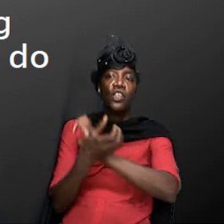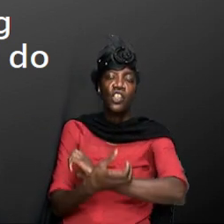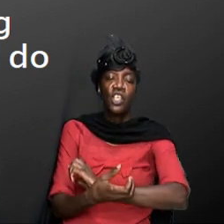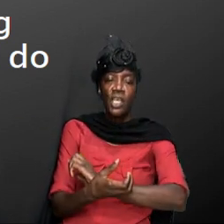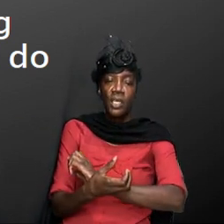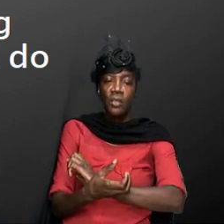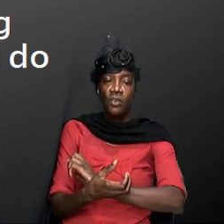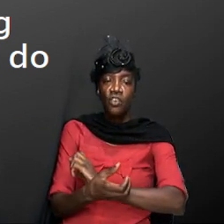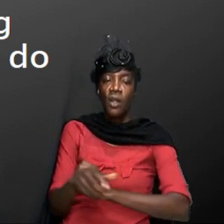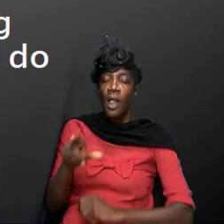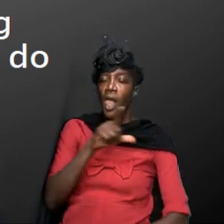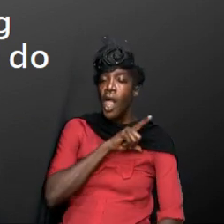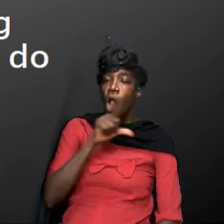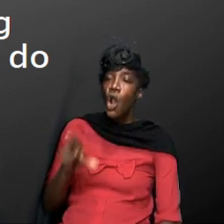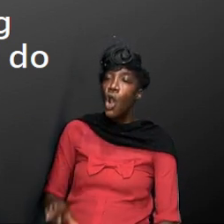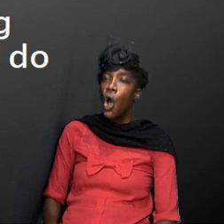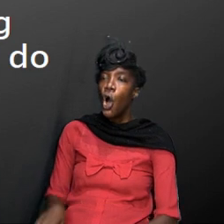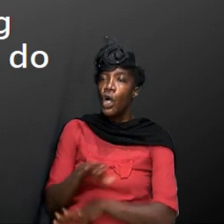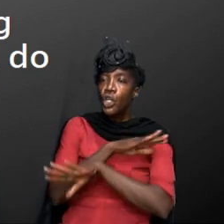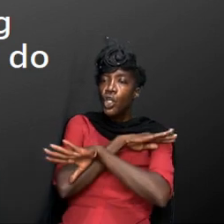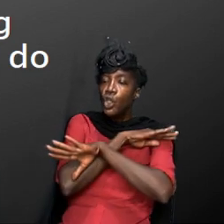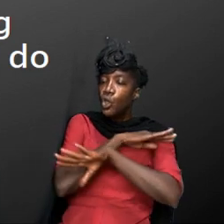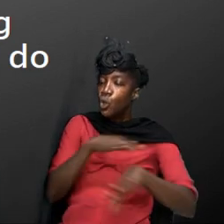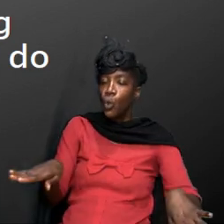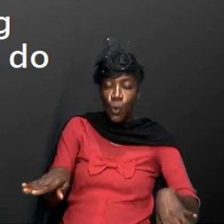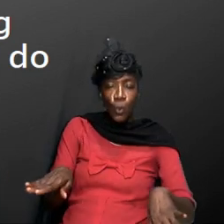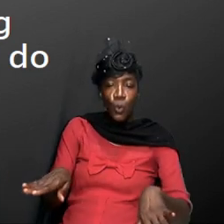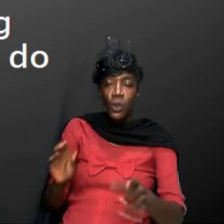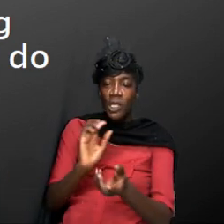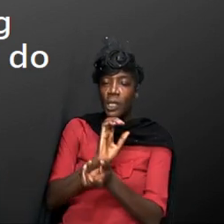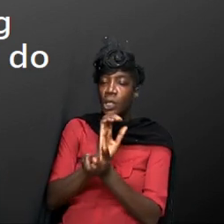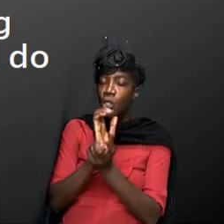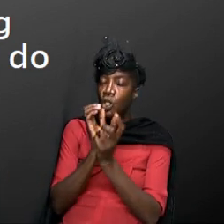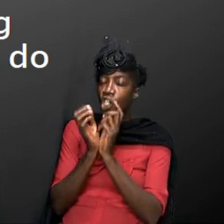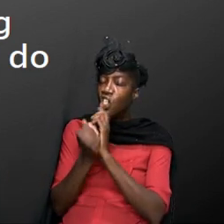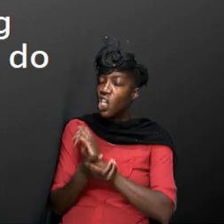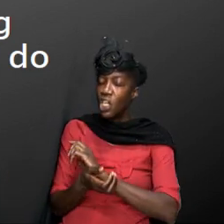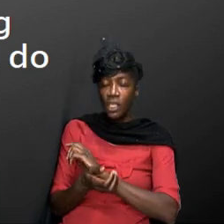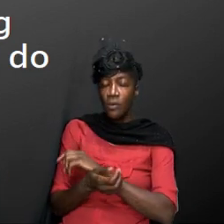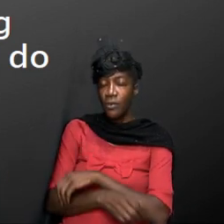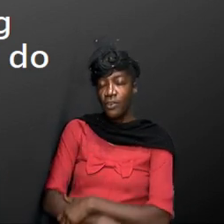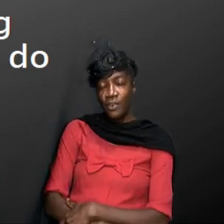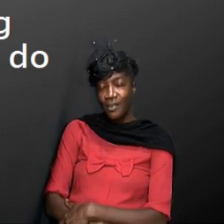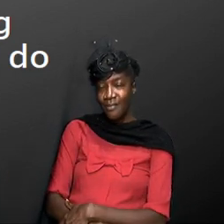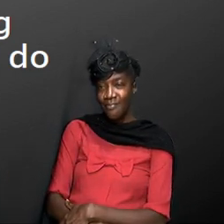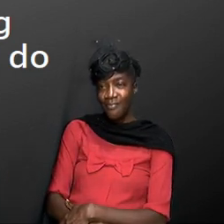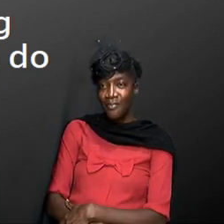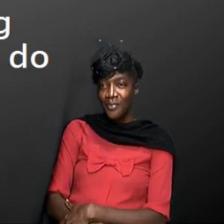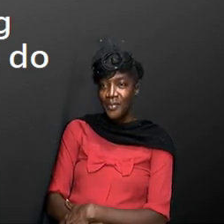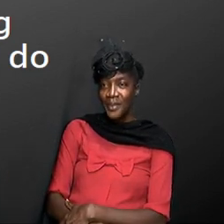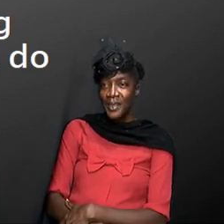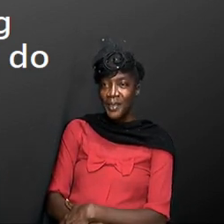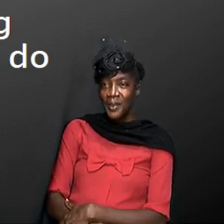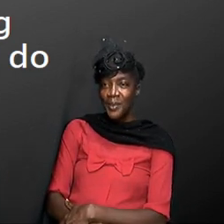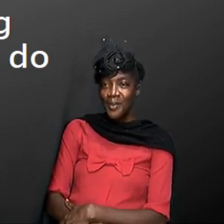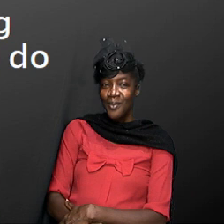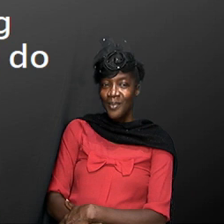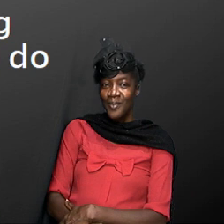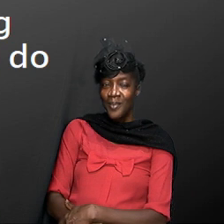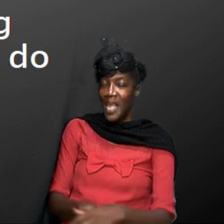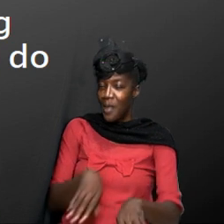The Lord does not change. He is unchangeable. He is an unchangeable. He is immutable.